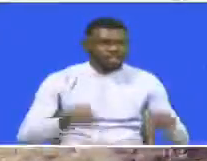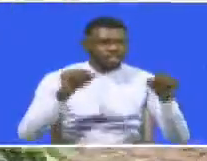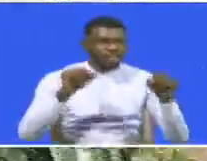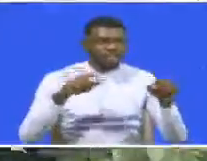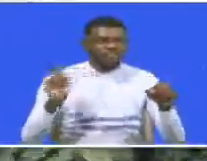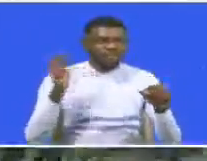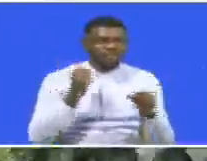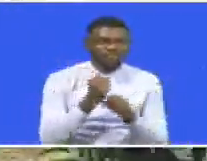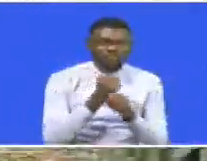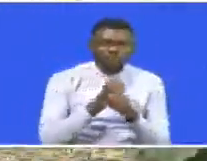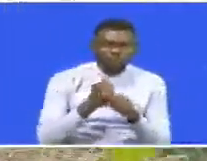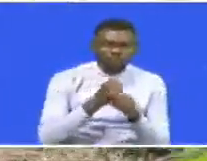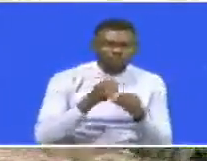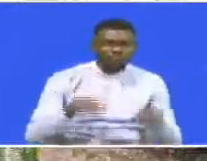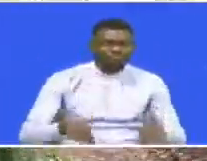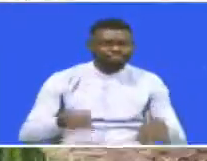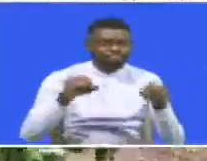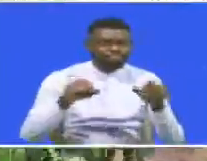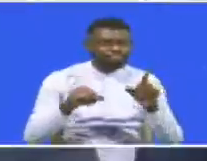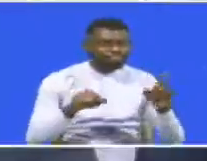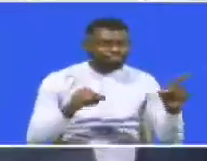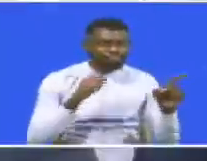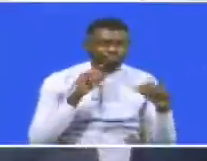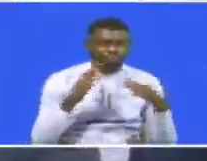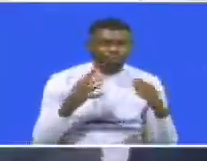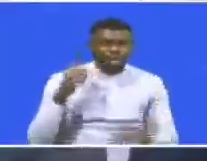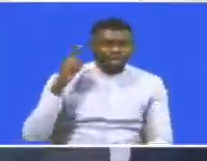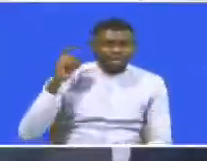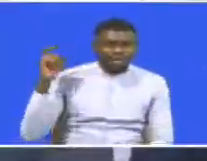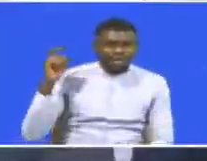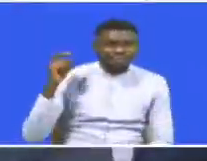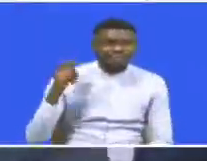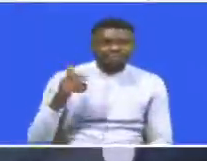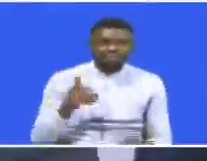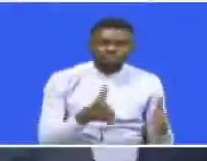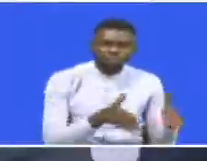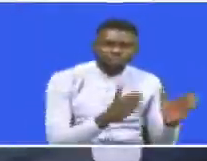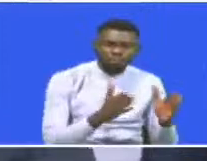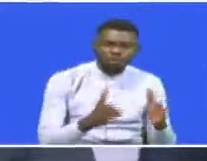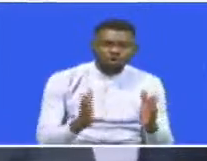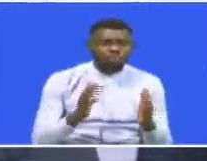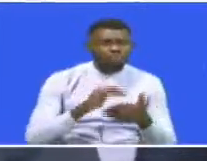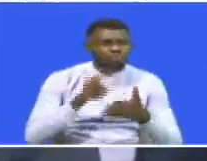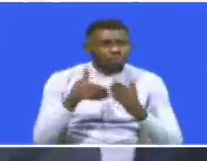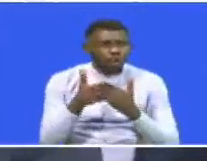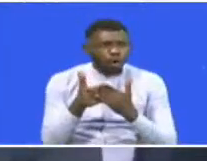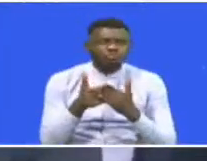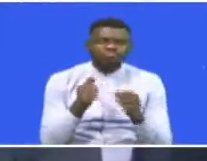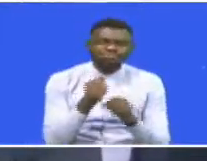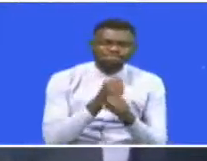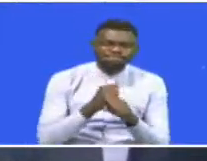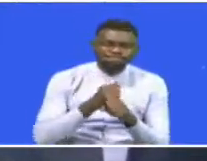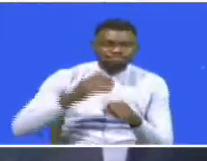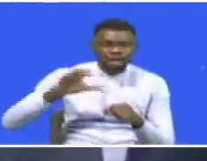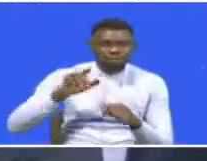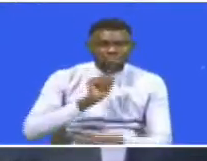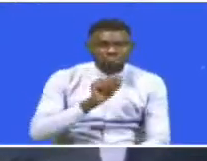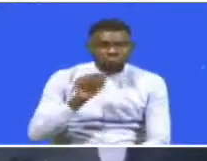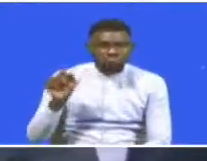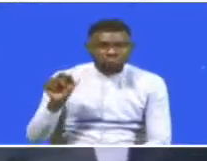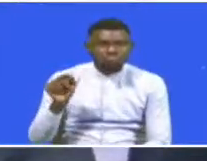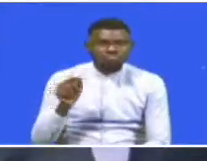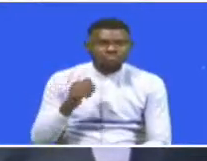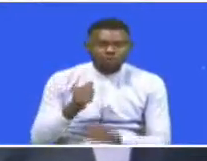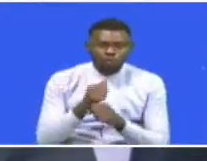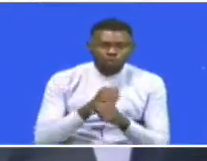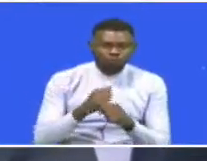Coffee Platform, Karugu Masharia, said their dream is to have platforms in all coffee-producing counties which help increase coffee